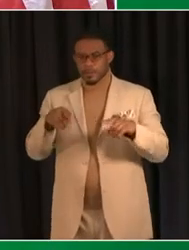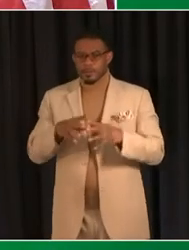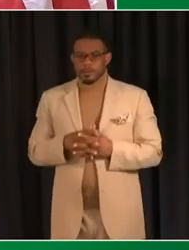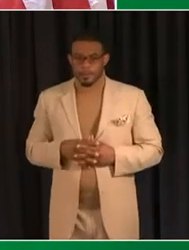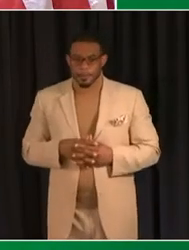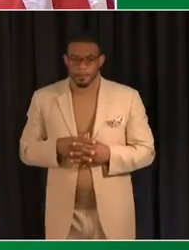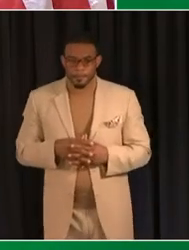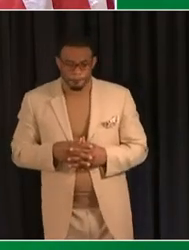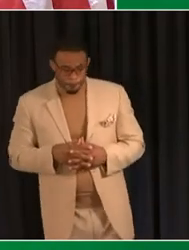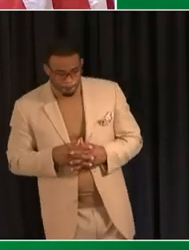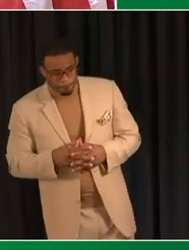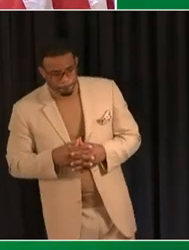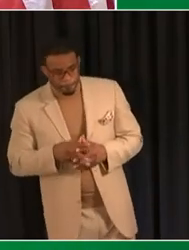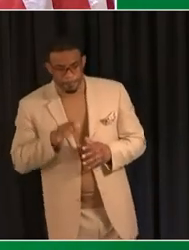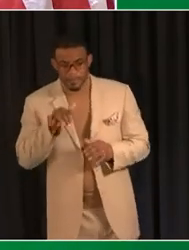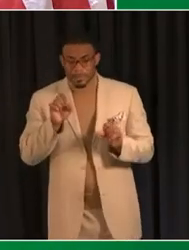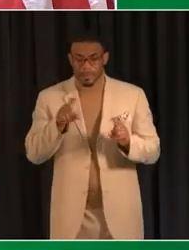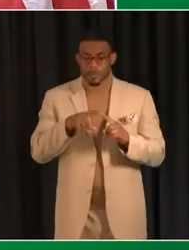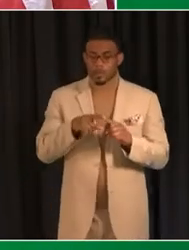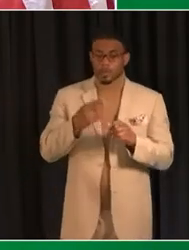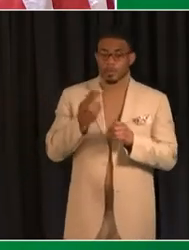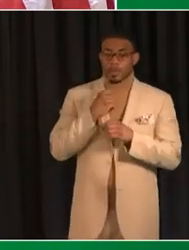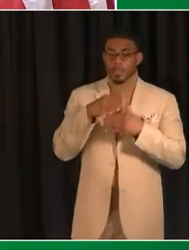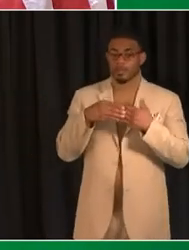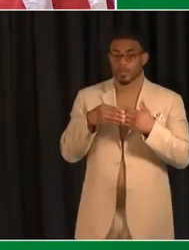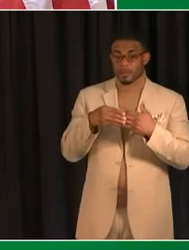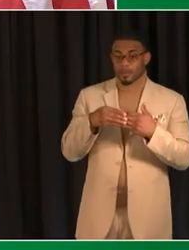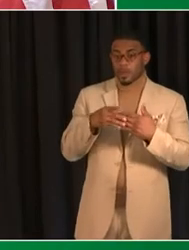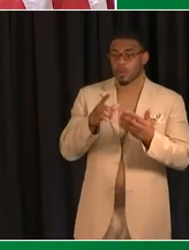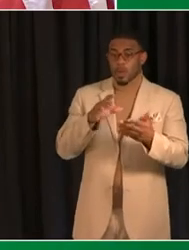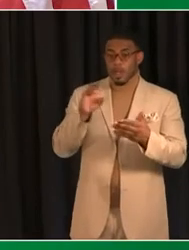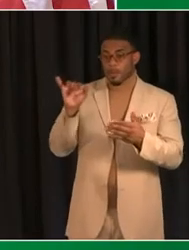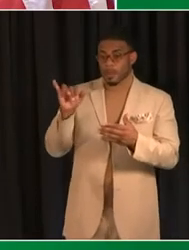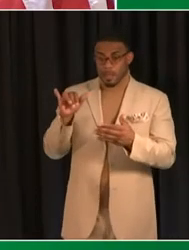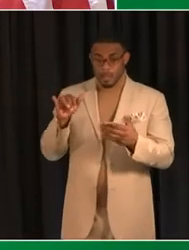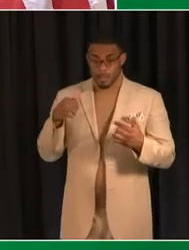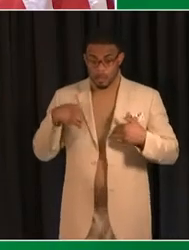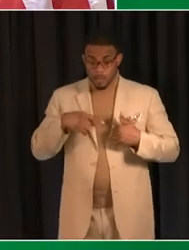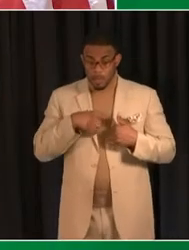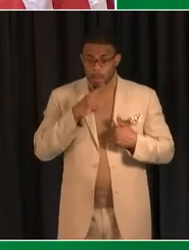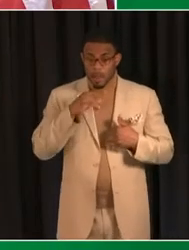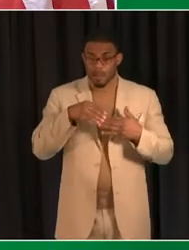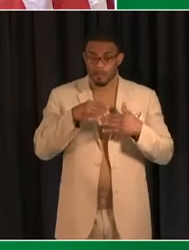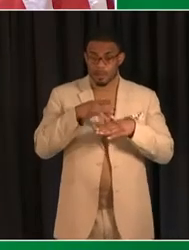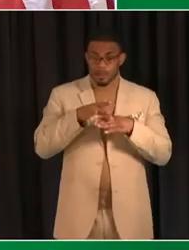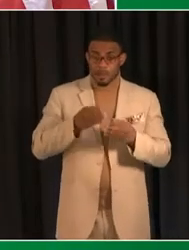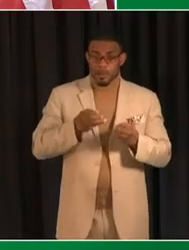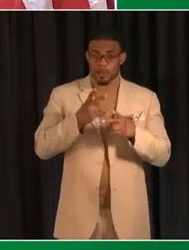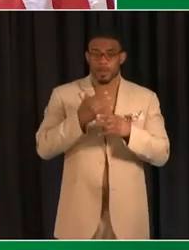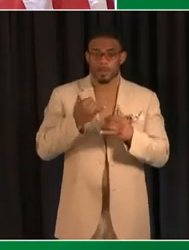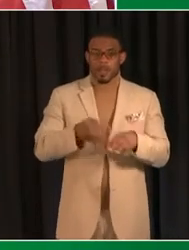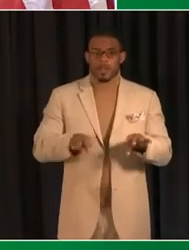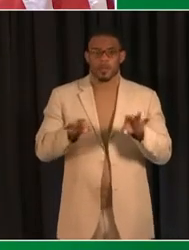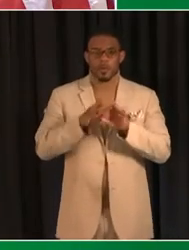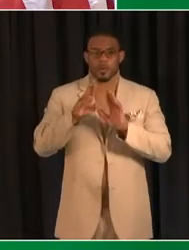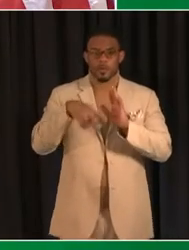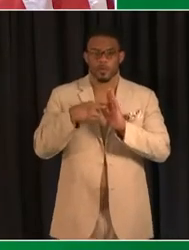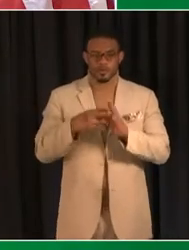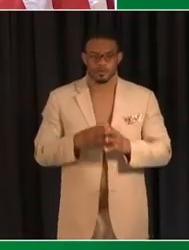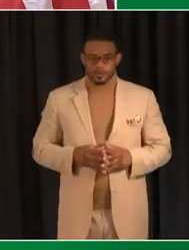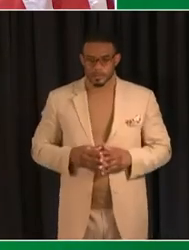them. And that ability to be flexible being where companies like WeWork, flexible space providers, can play a critical